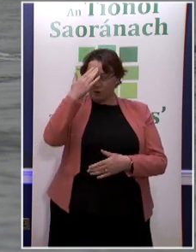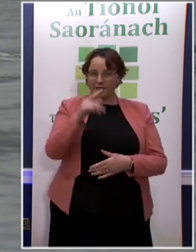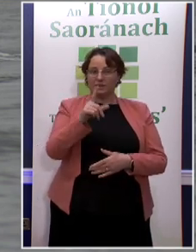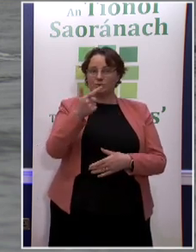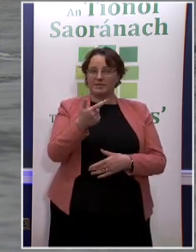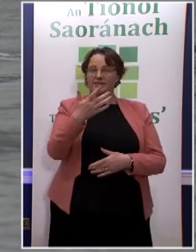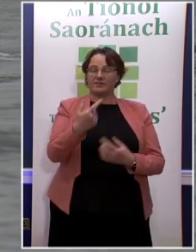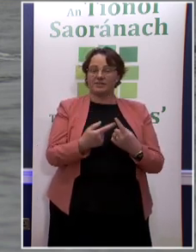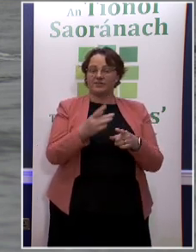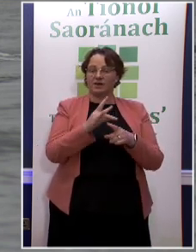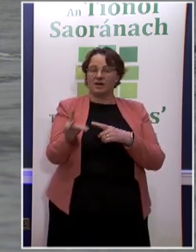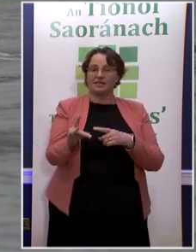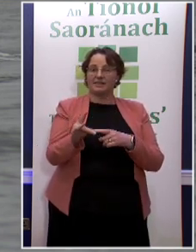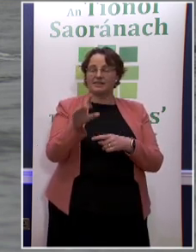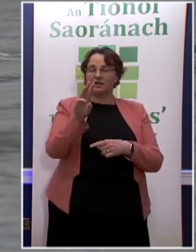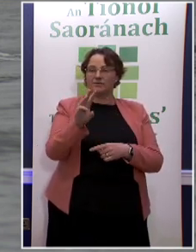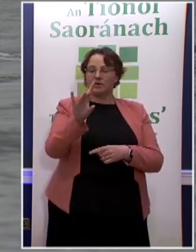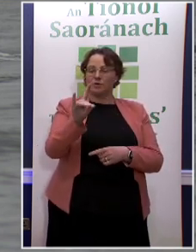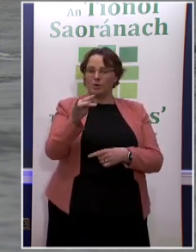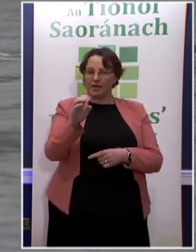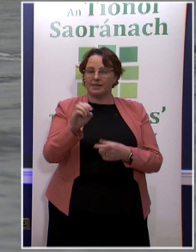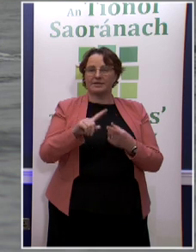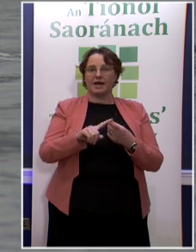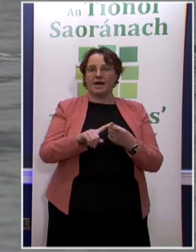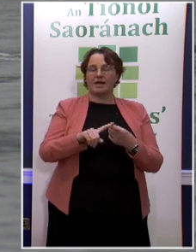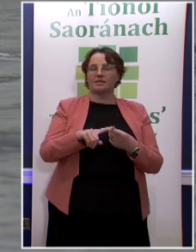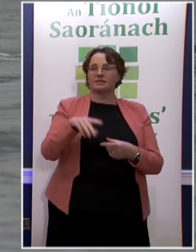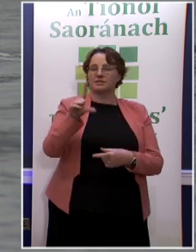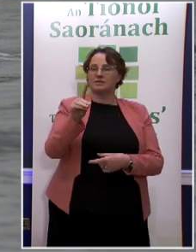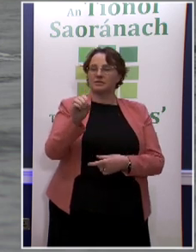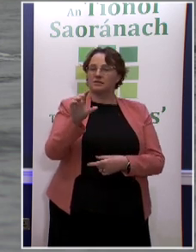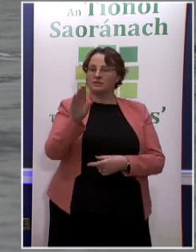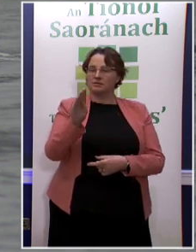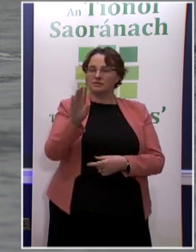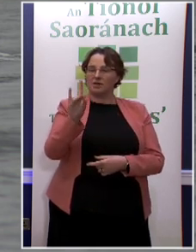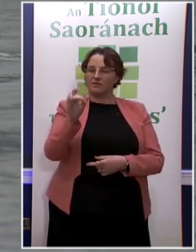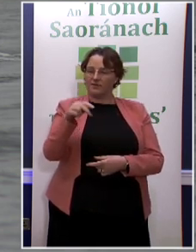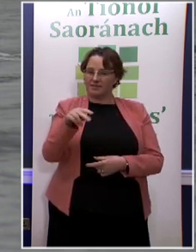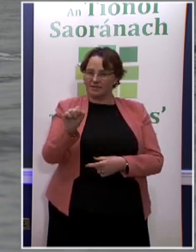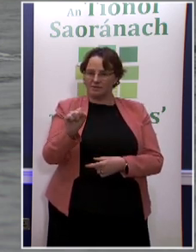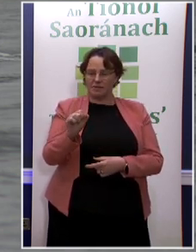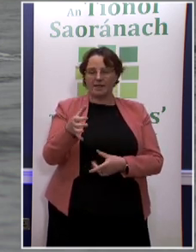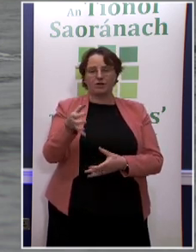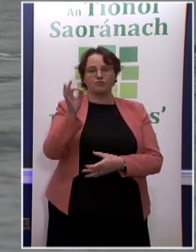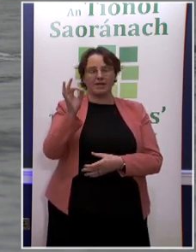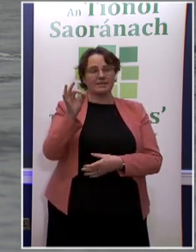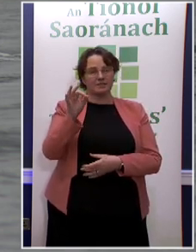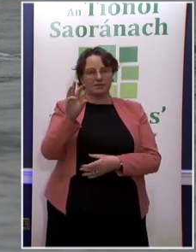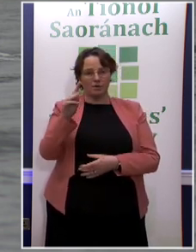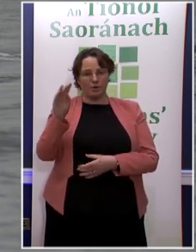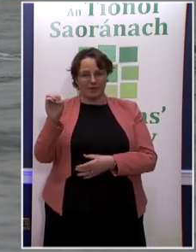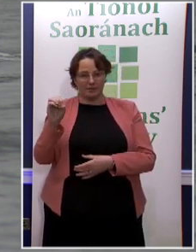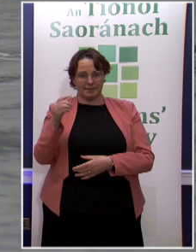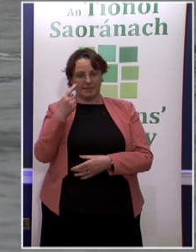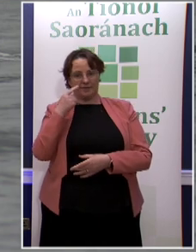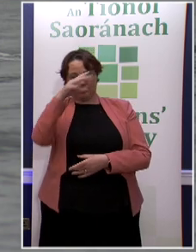species of whales and dolphins in Irish waters. So some of them are kind of great whales like this, many of which are kind